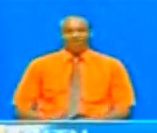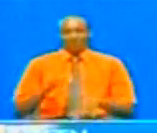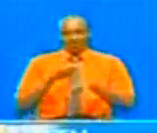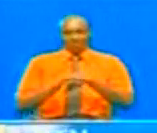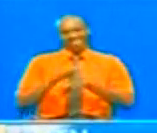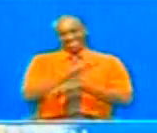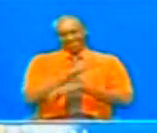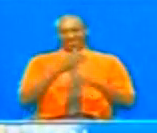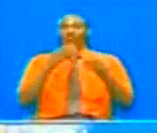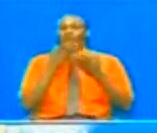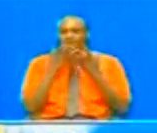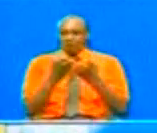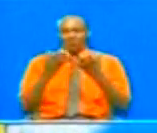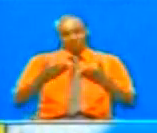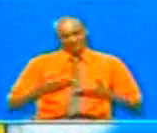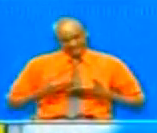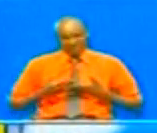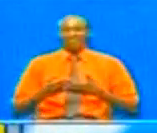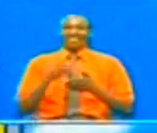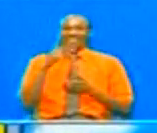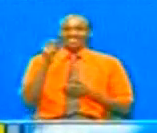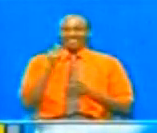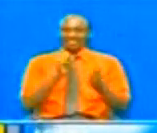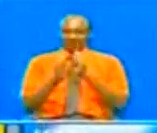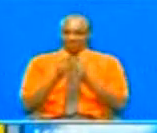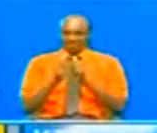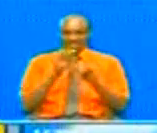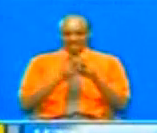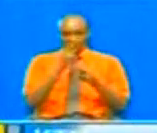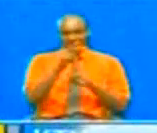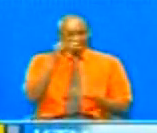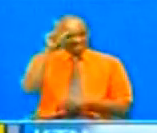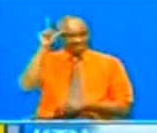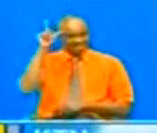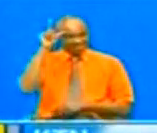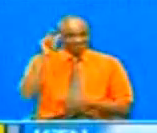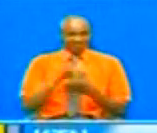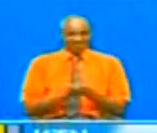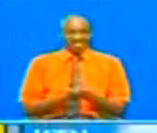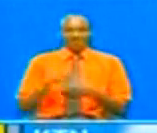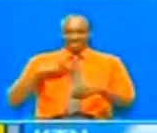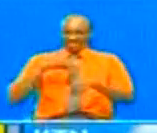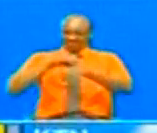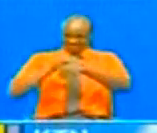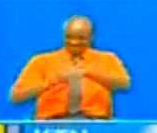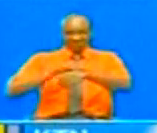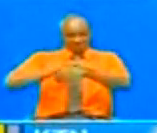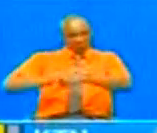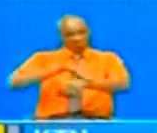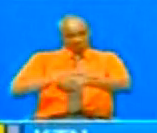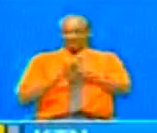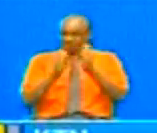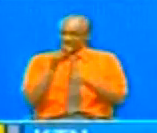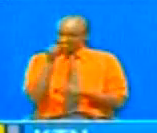A very good evening and a warm welcome to tonight's edition of KTN Sports. I'm Lynn Washira. Despite physiotherapy playing a key role in an